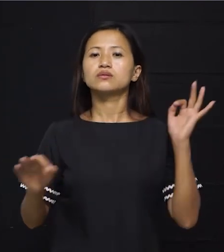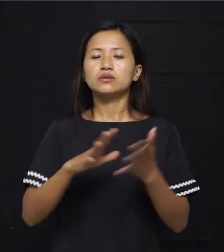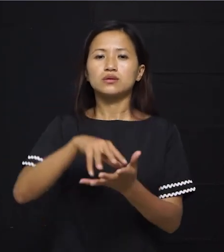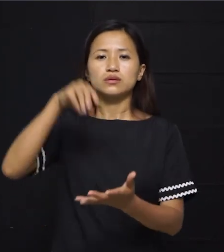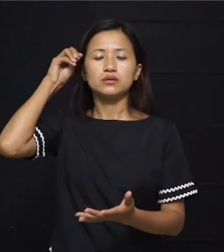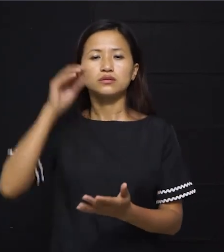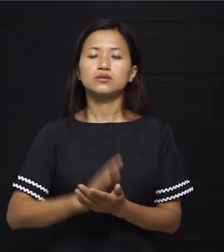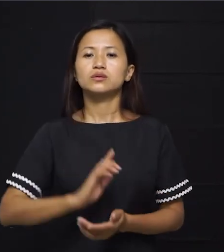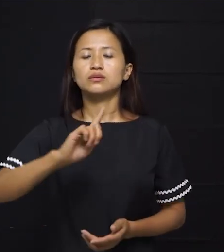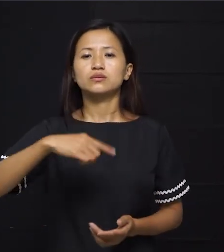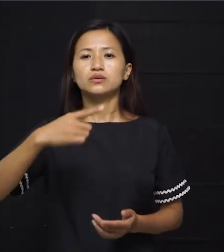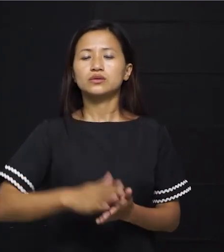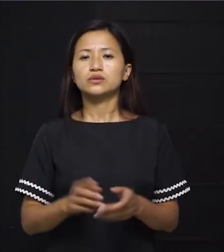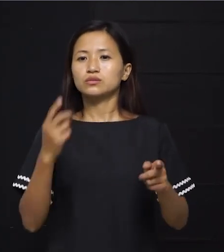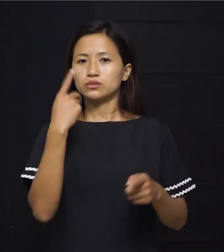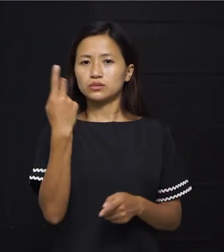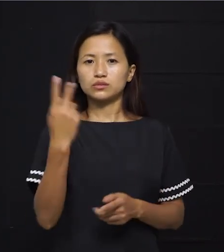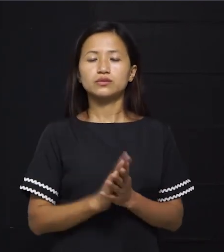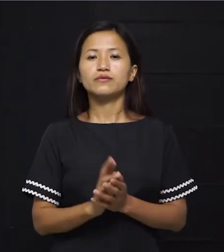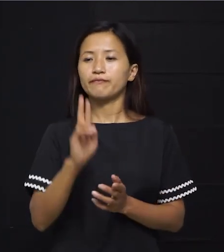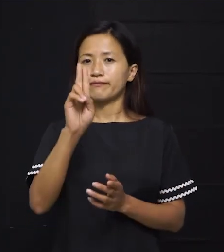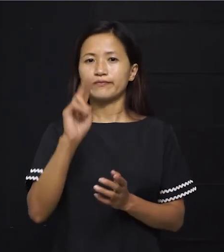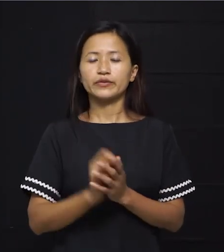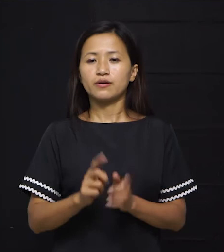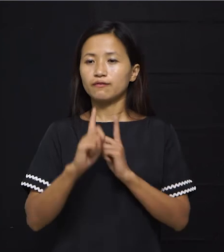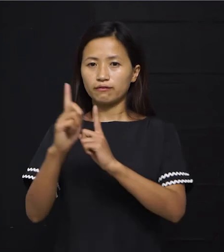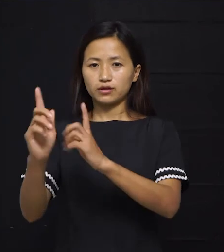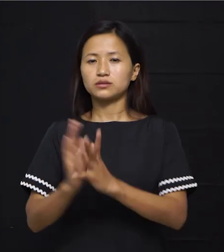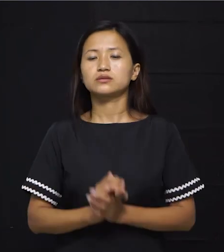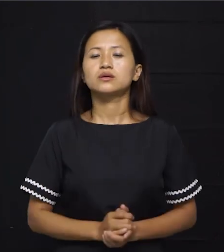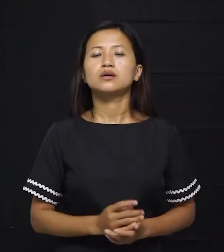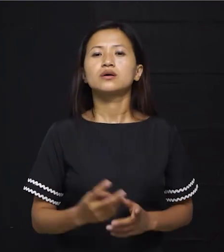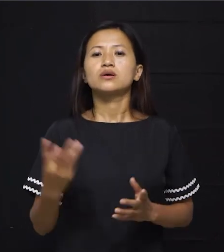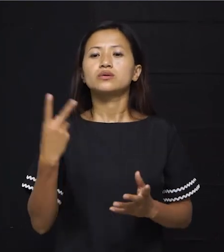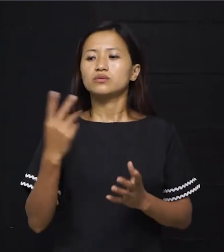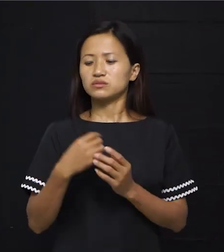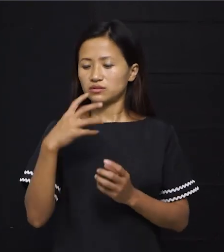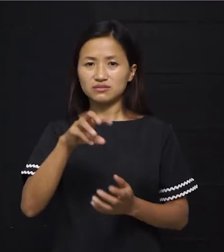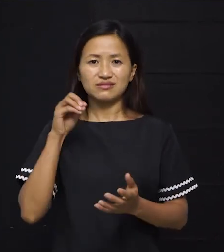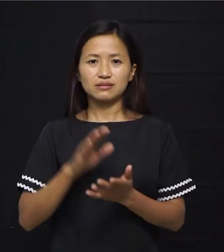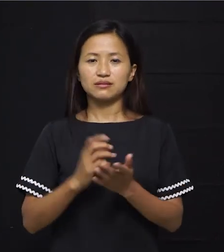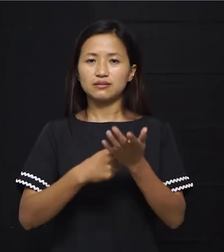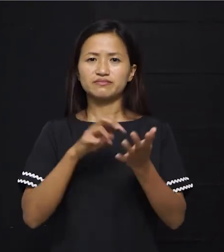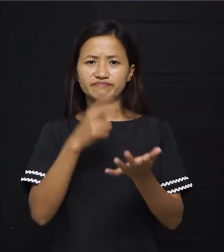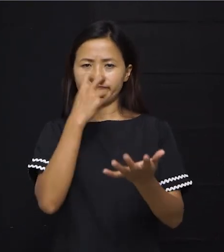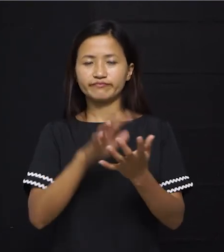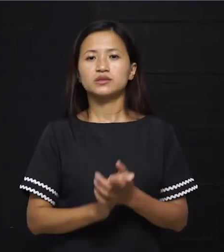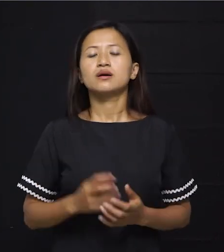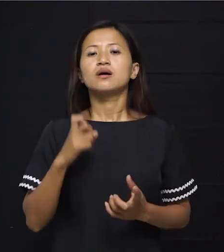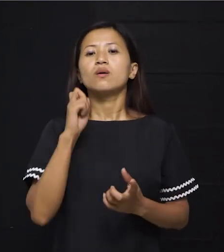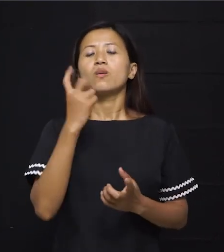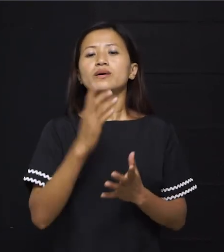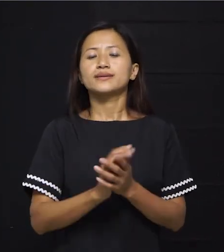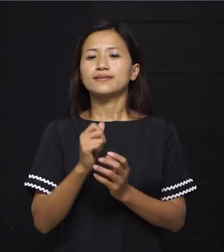learn that we should always be like these two fellows. Though they have differences, though they want to take revenge on one another, this Juman did